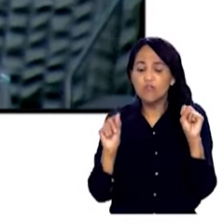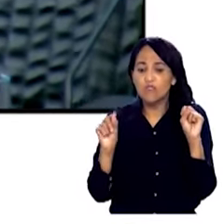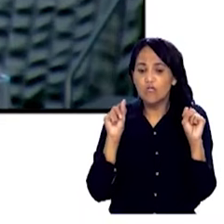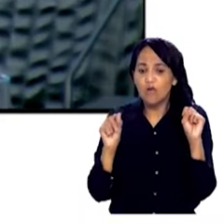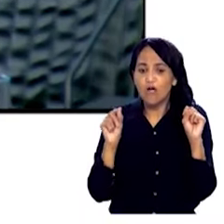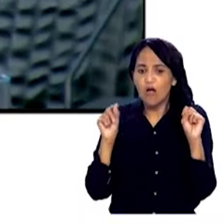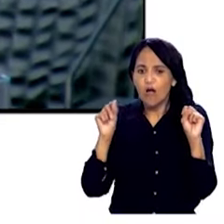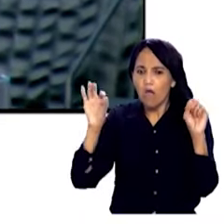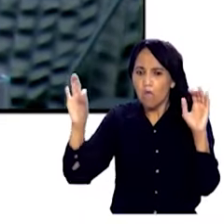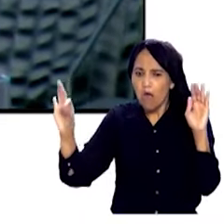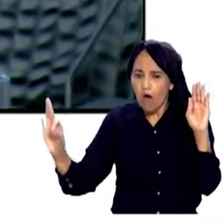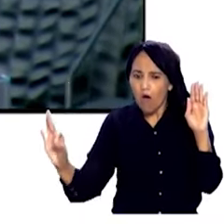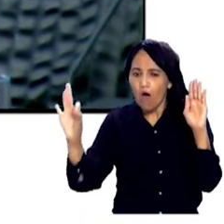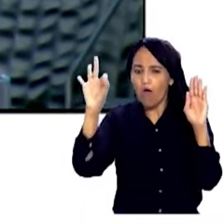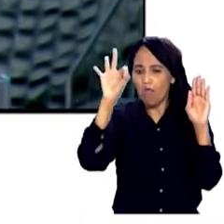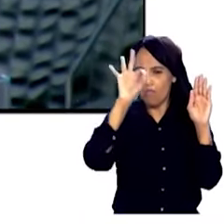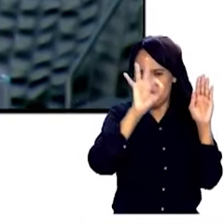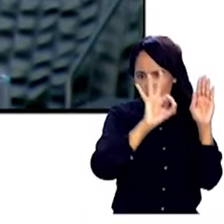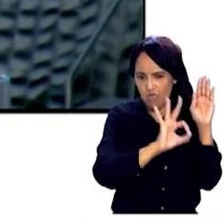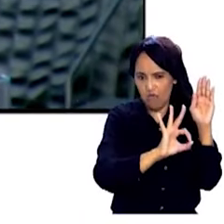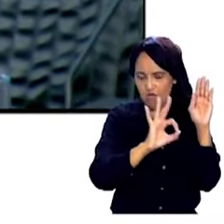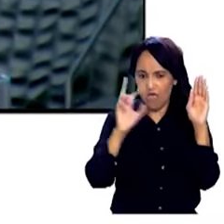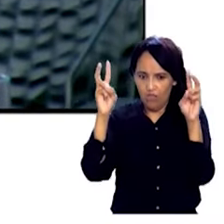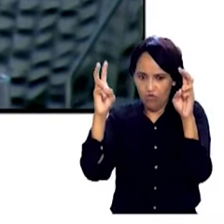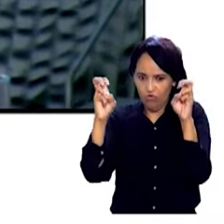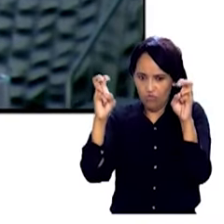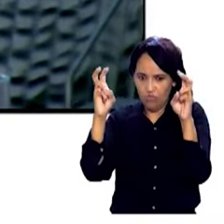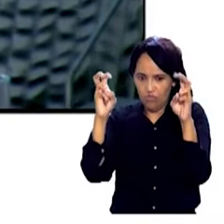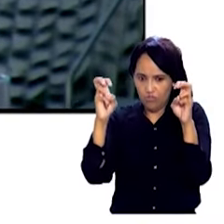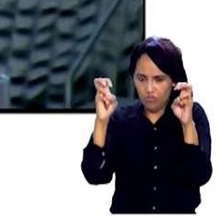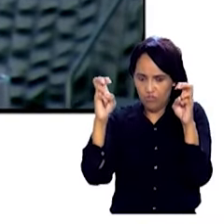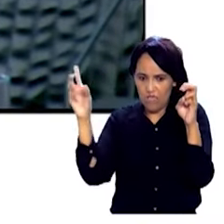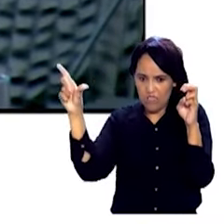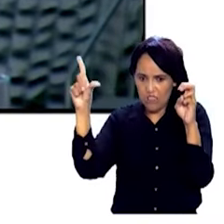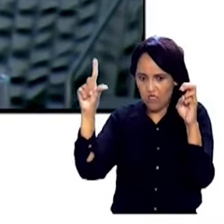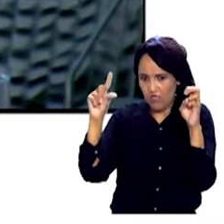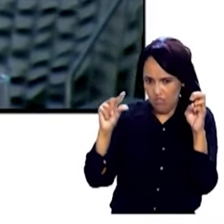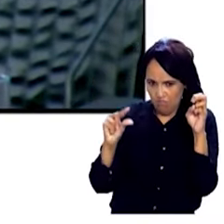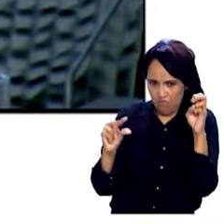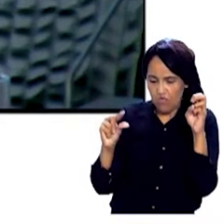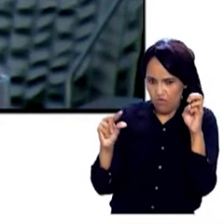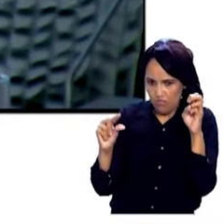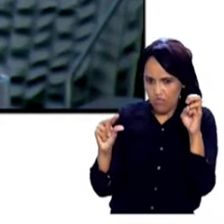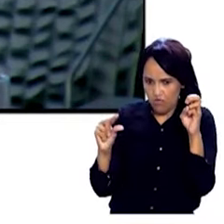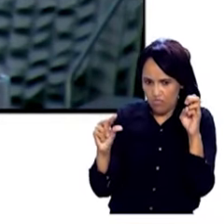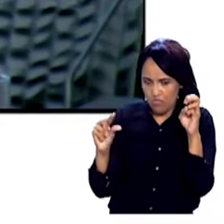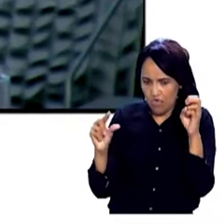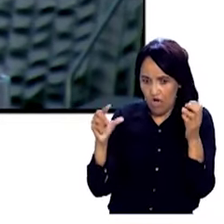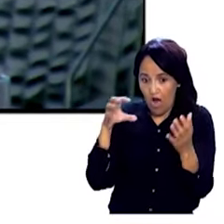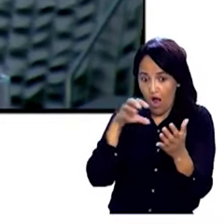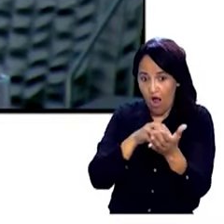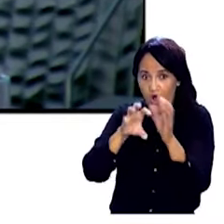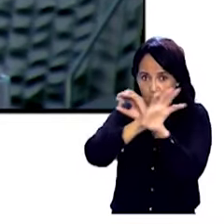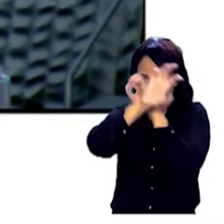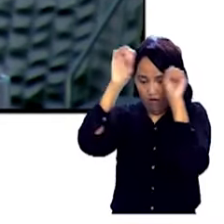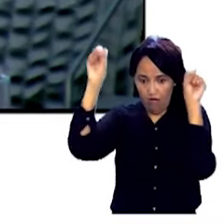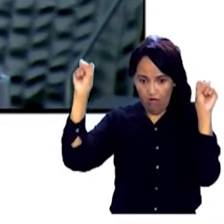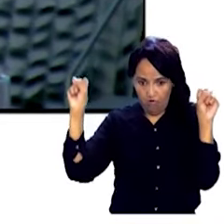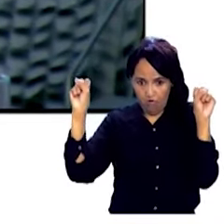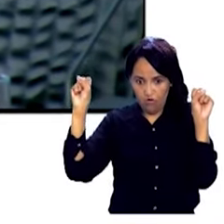other Words the cour overruled R because it Wanted to not because it had